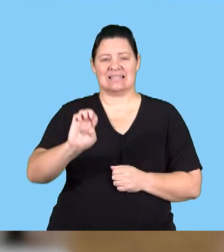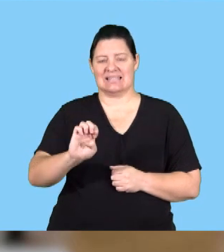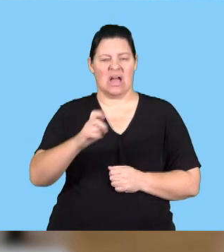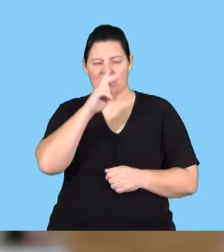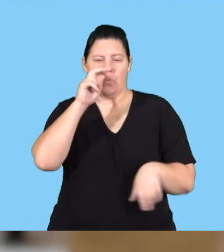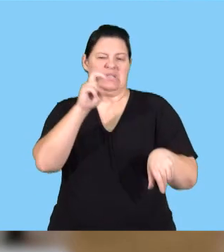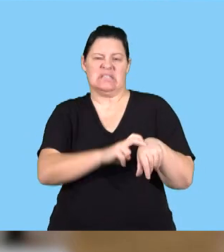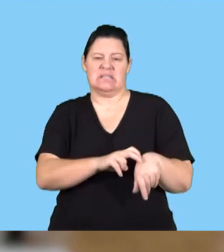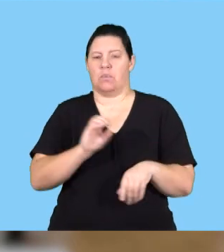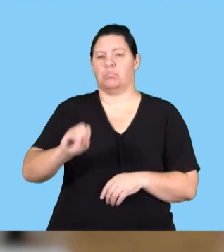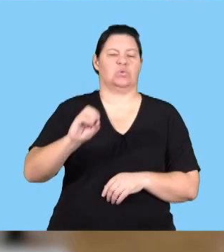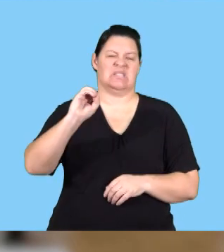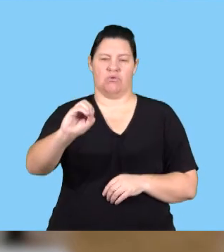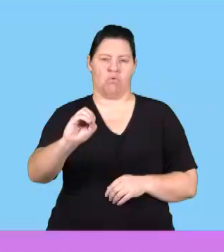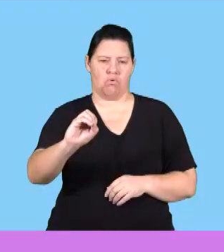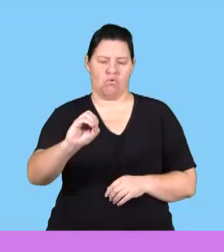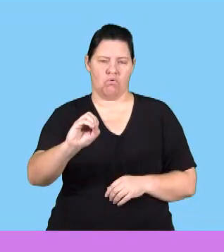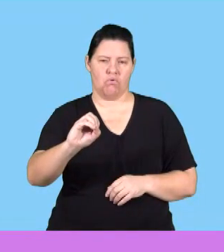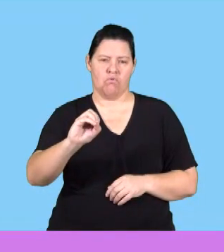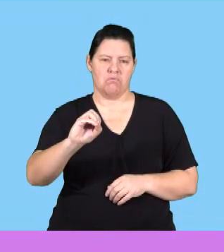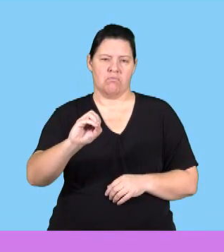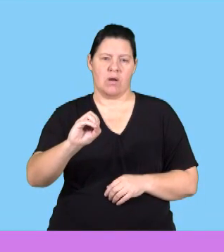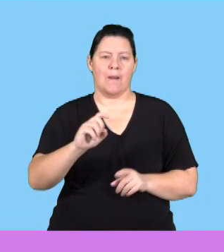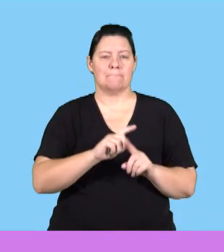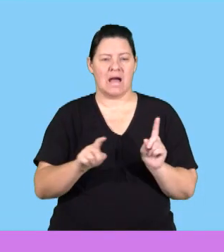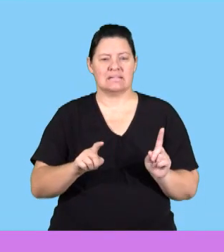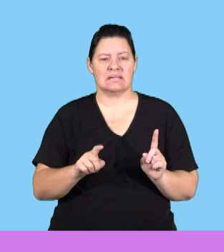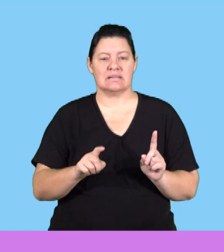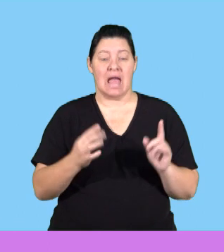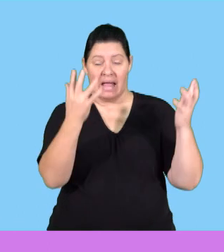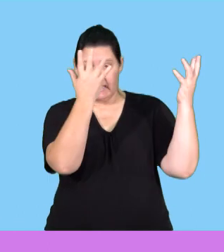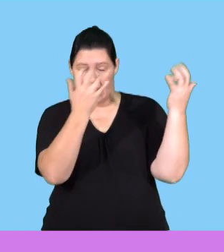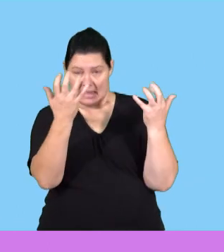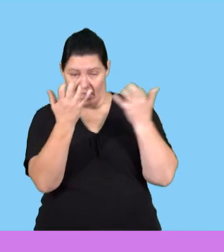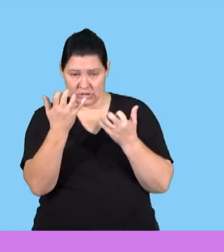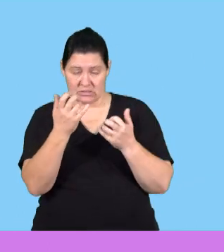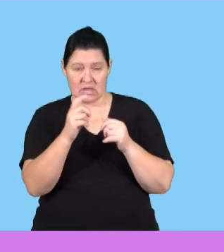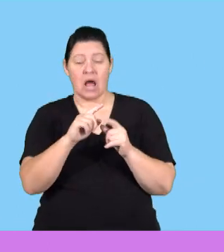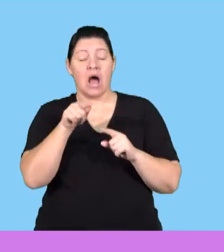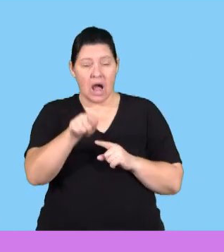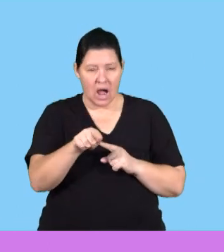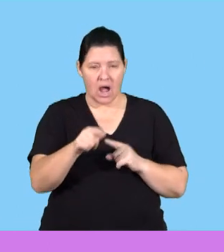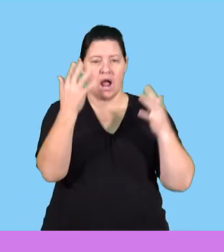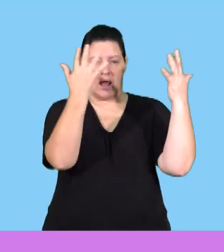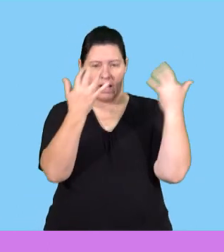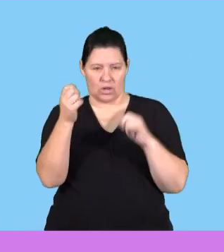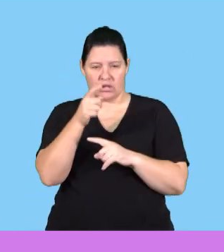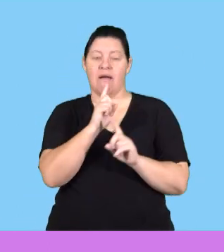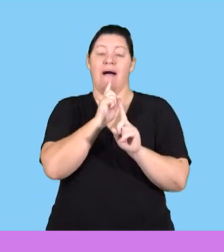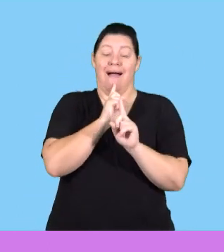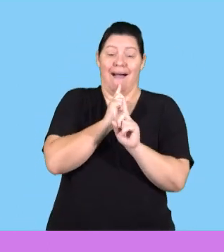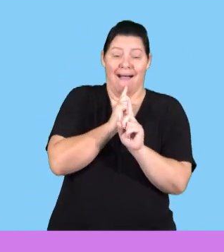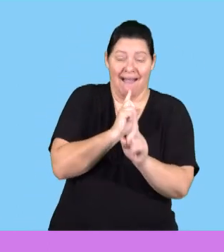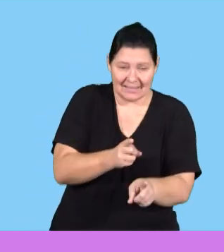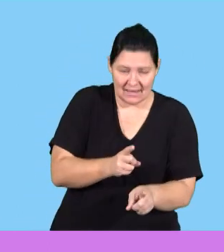actually, it is not necessary to put that 0. It is only necessary when you do your calculations, because now we have calculated